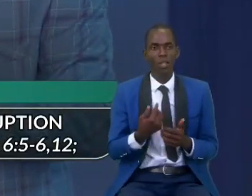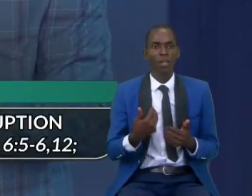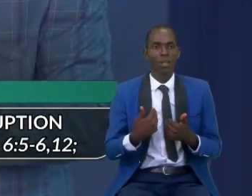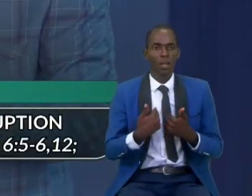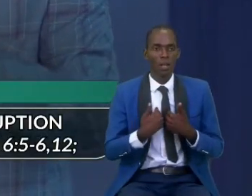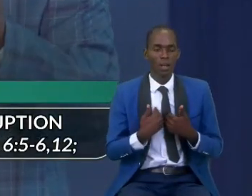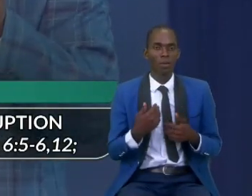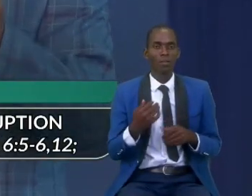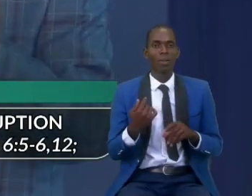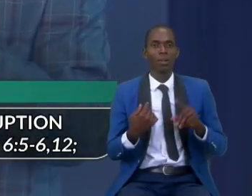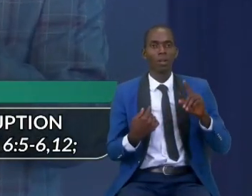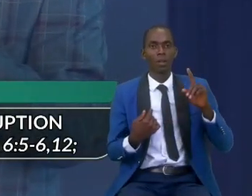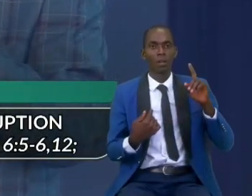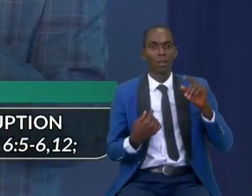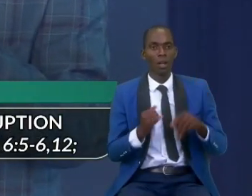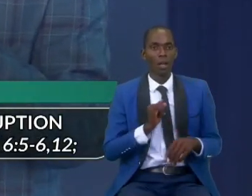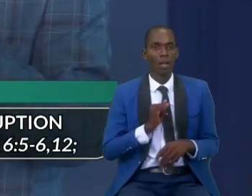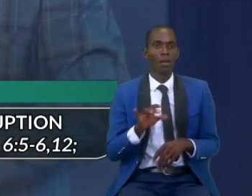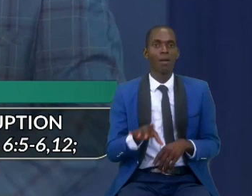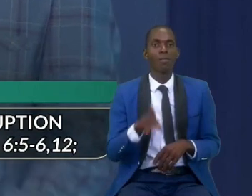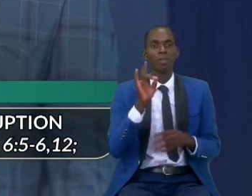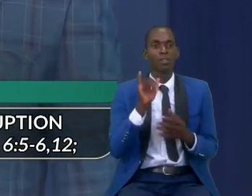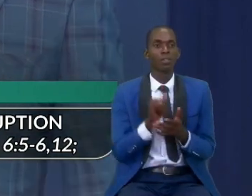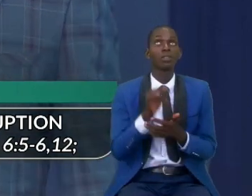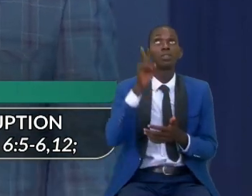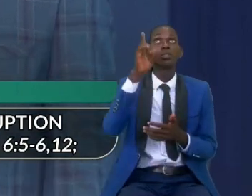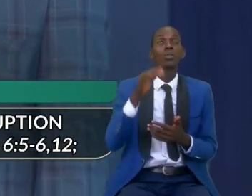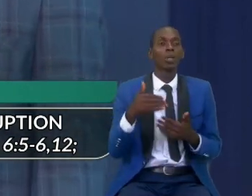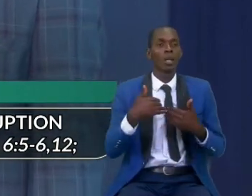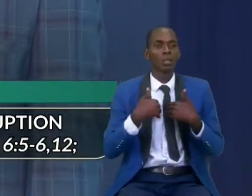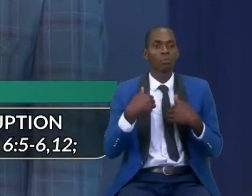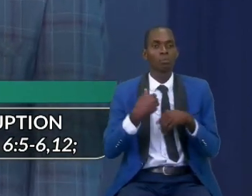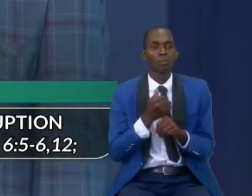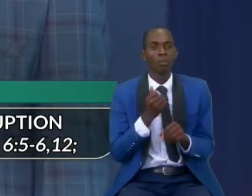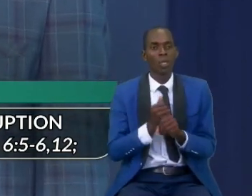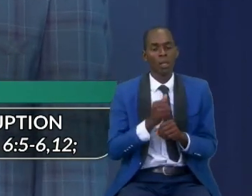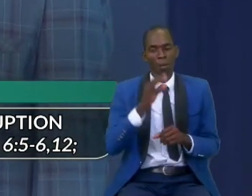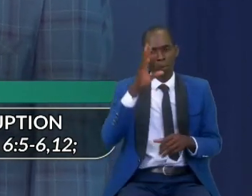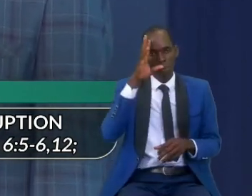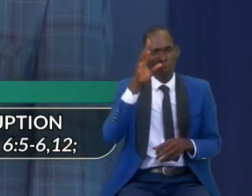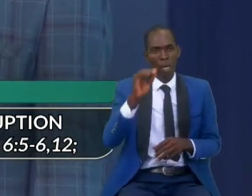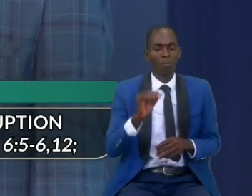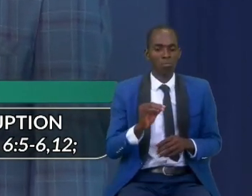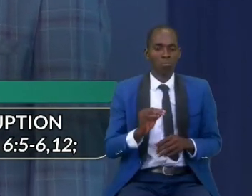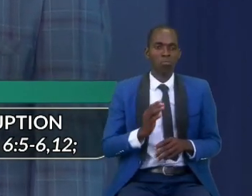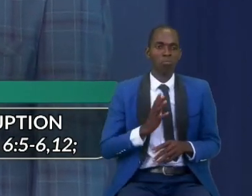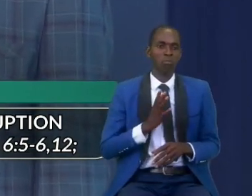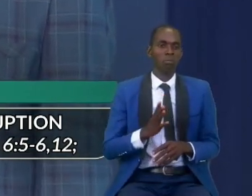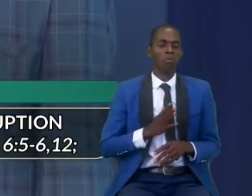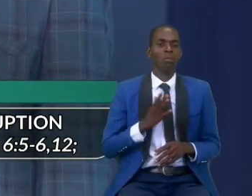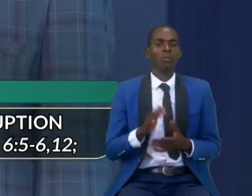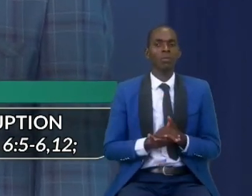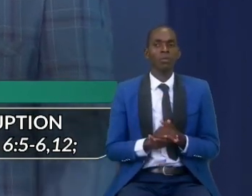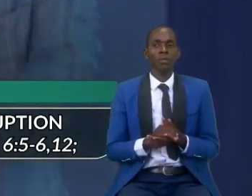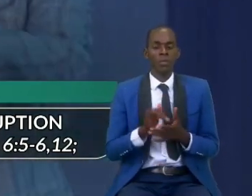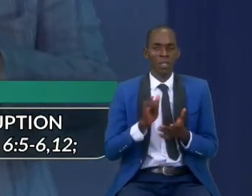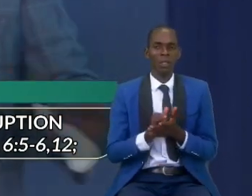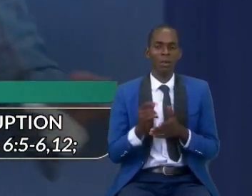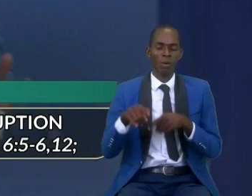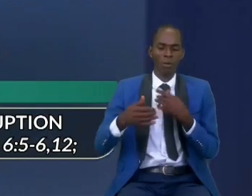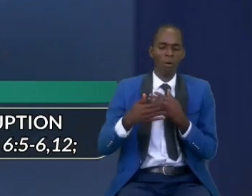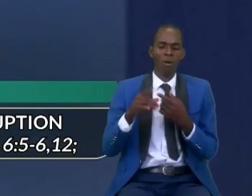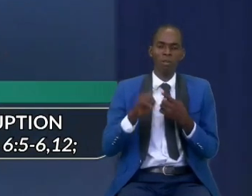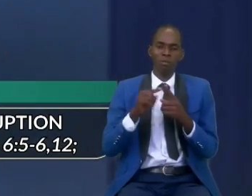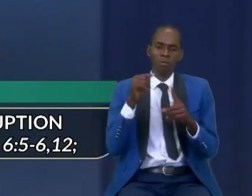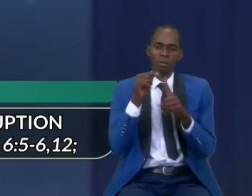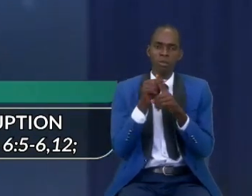made man upright. That goes back to point number one. He formed us for excellence. But